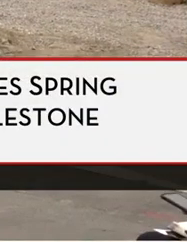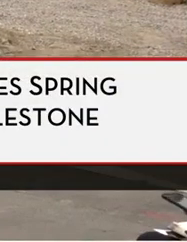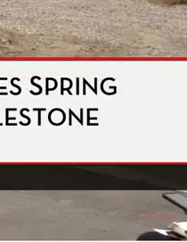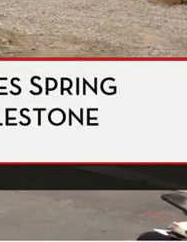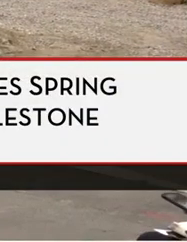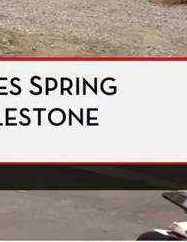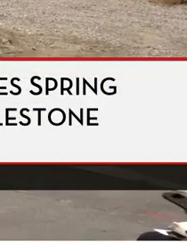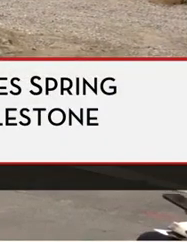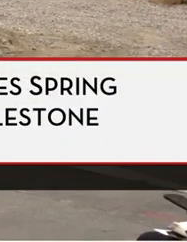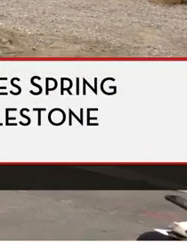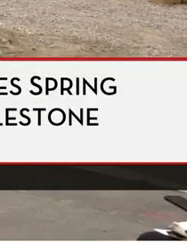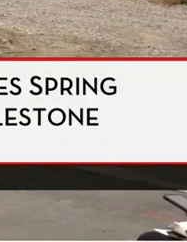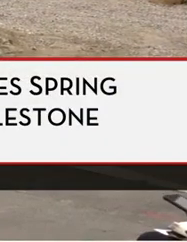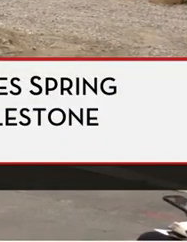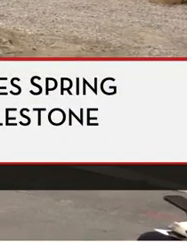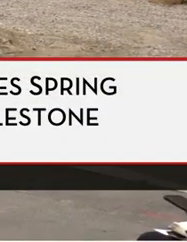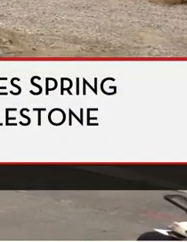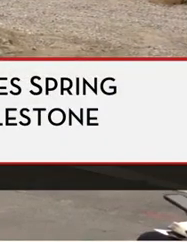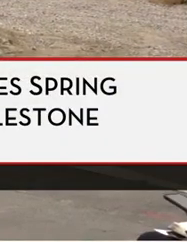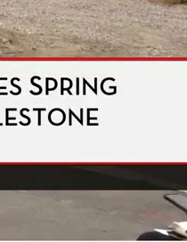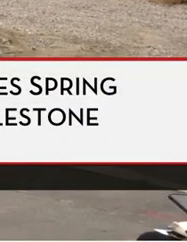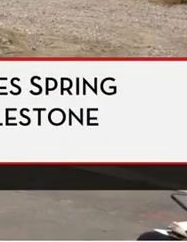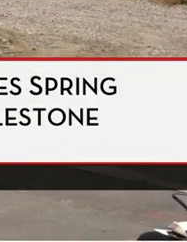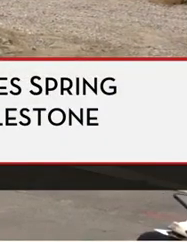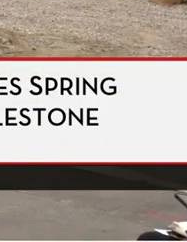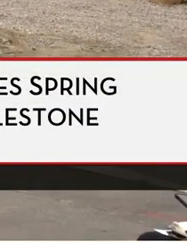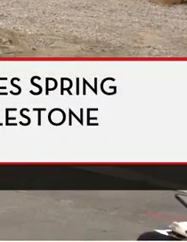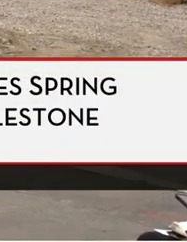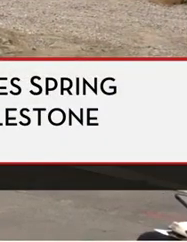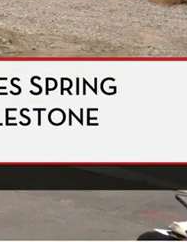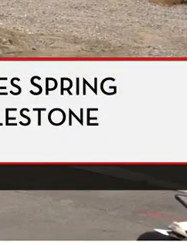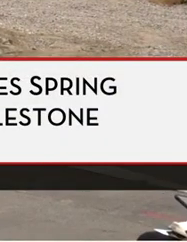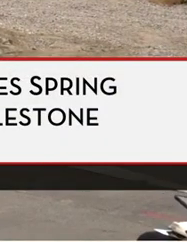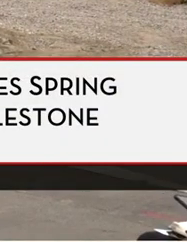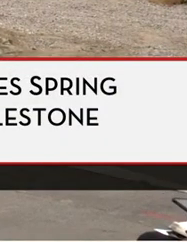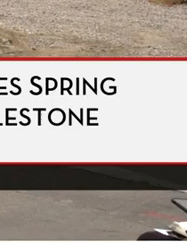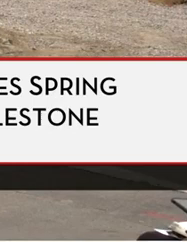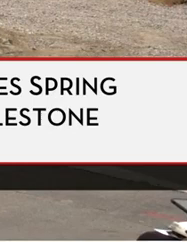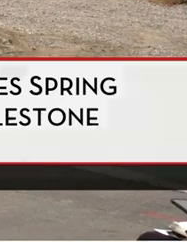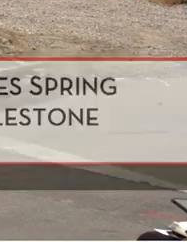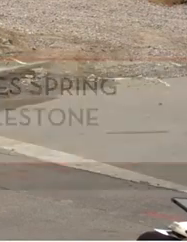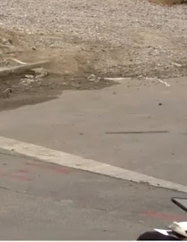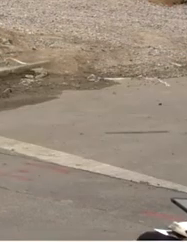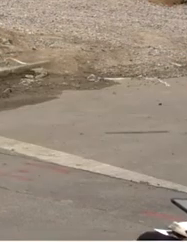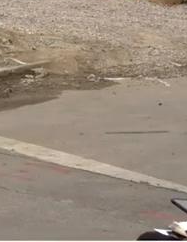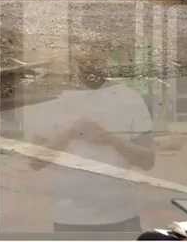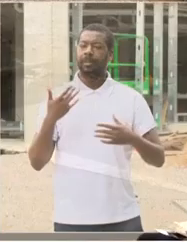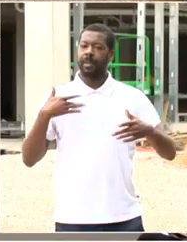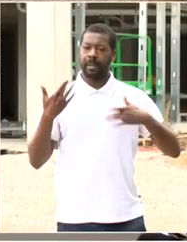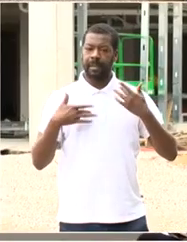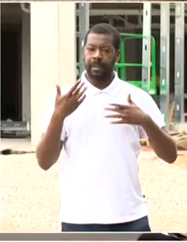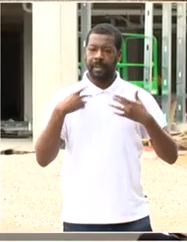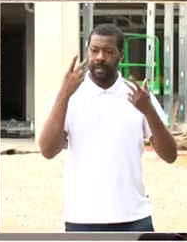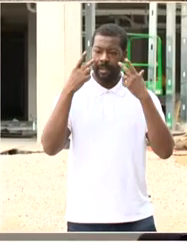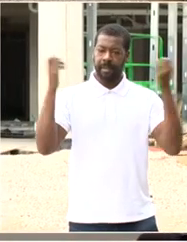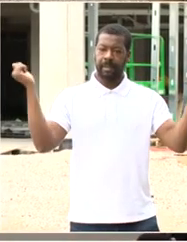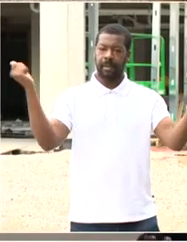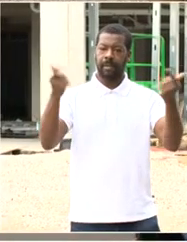Good morning and welcome. My name is Layla Finucane, and I just, to see everybody here